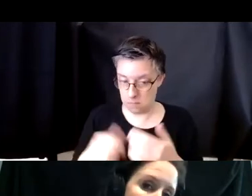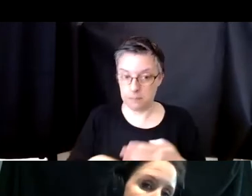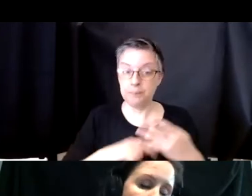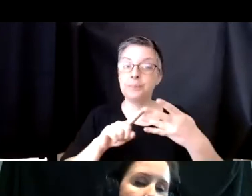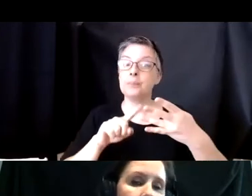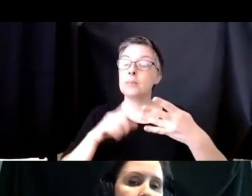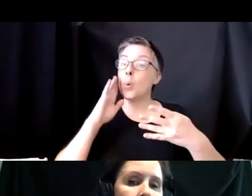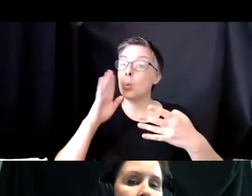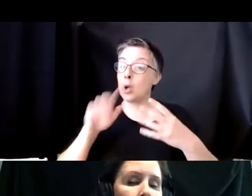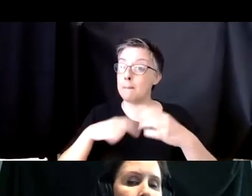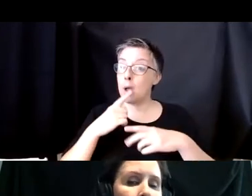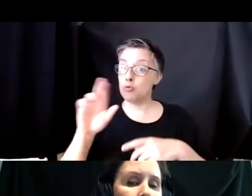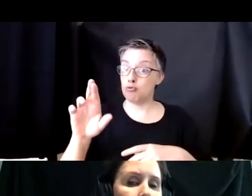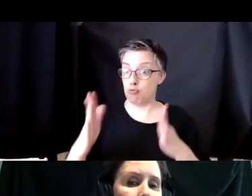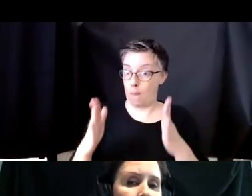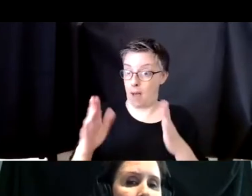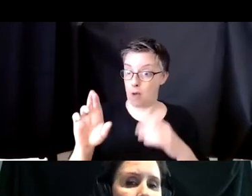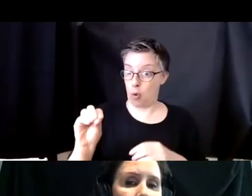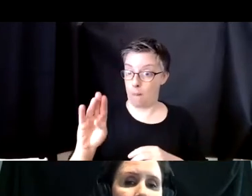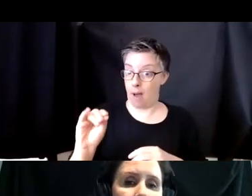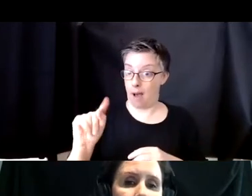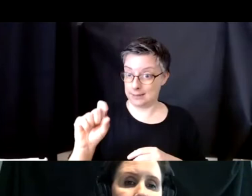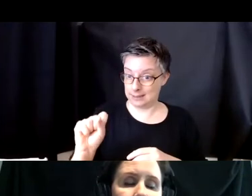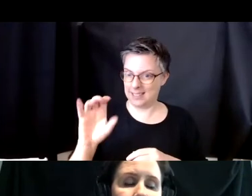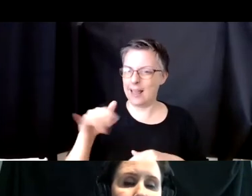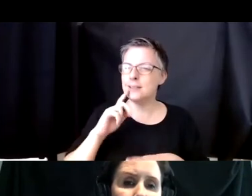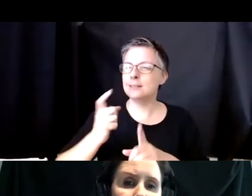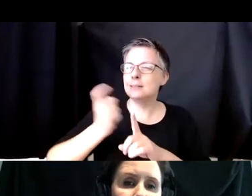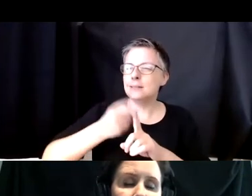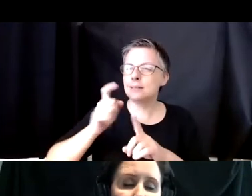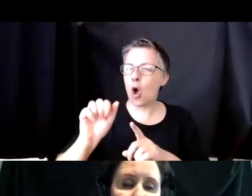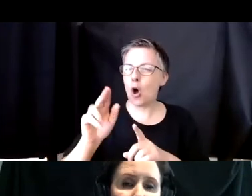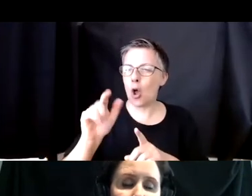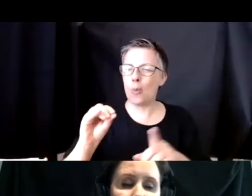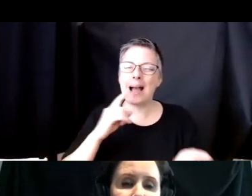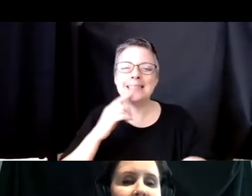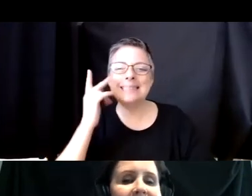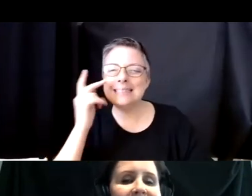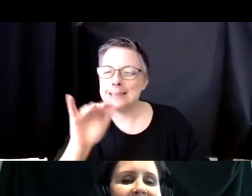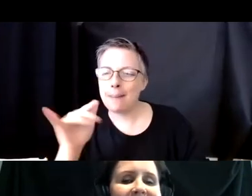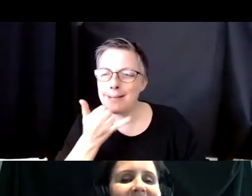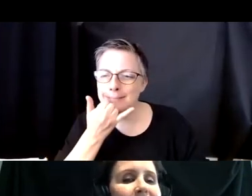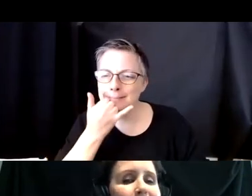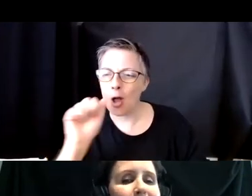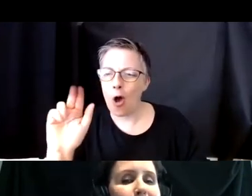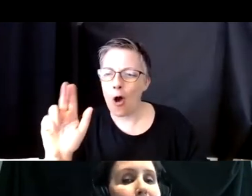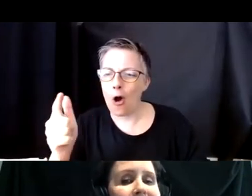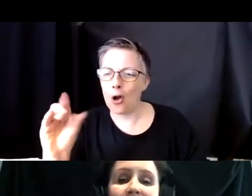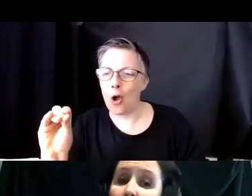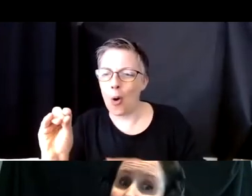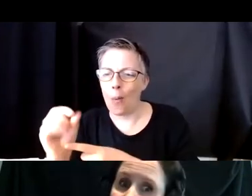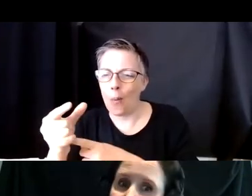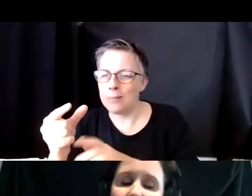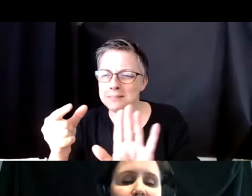robots and how auto, and I see another spelling error. So robots